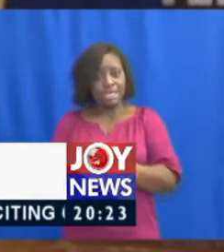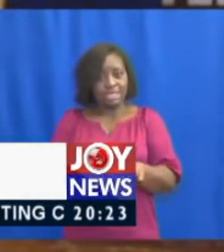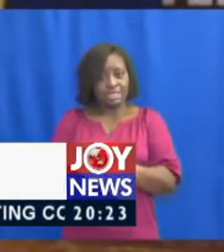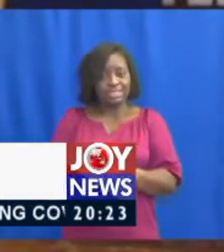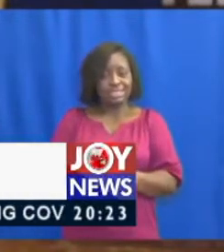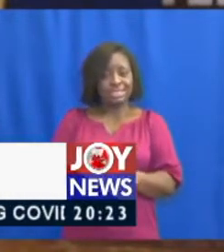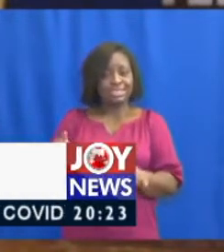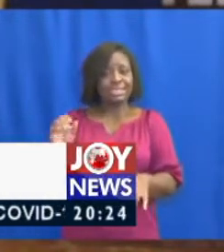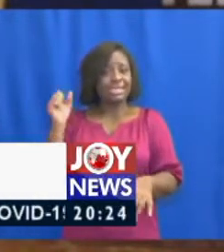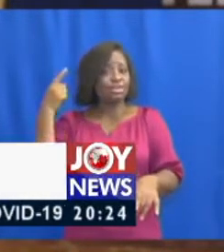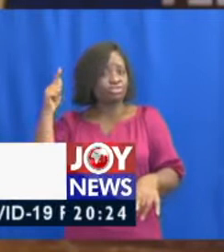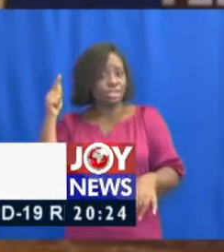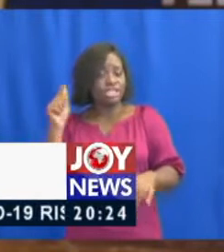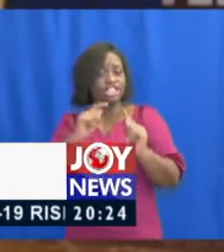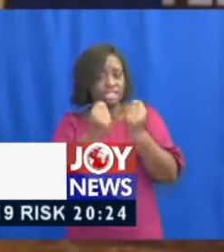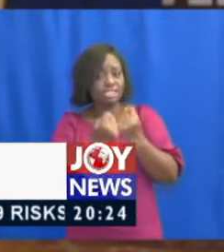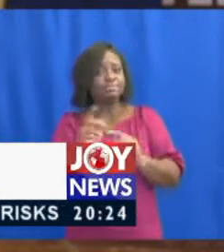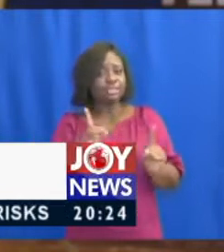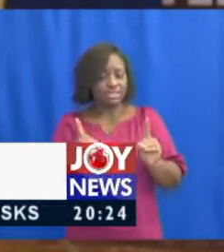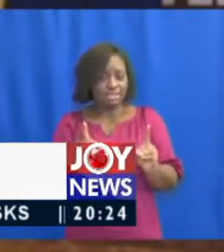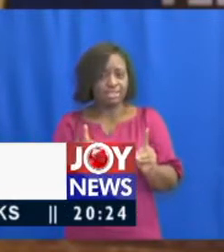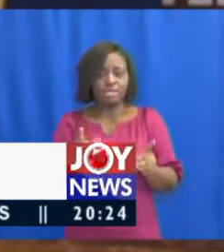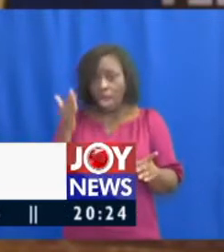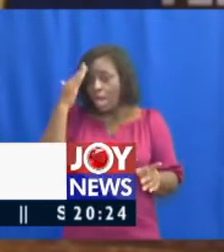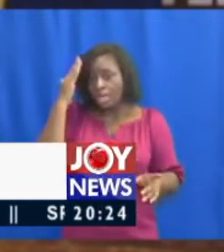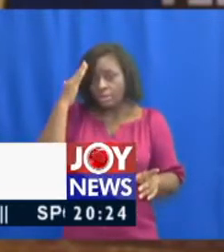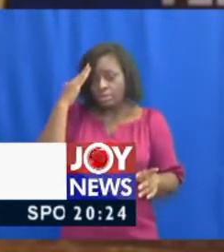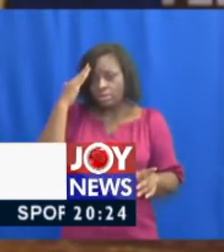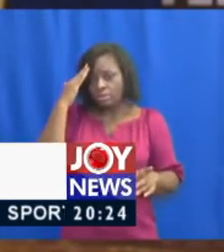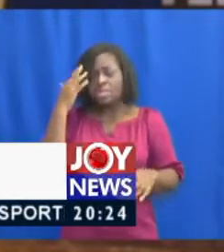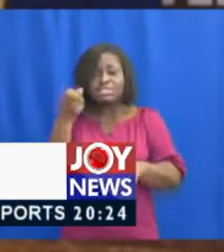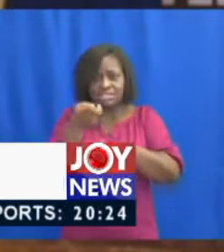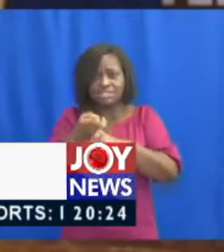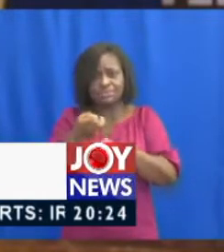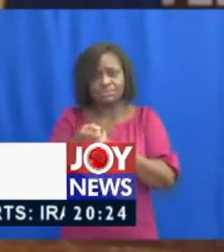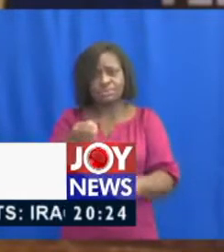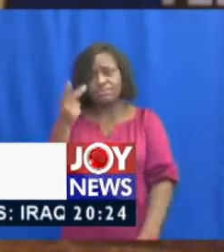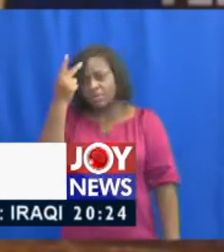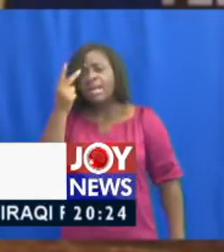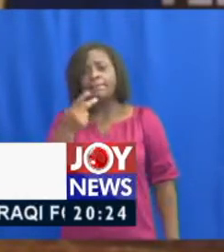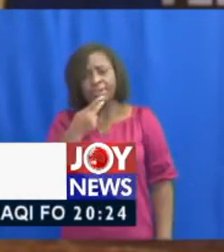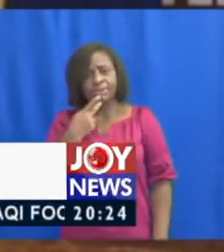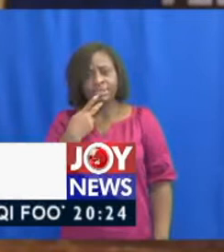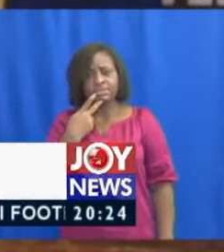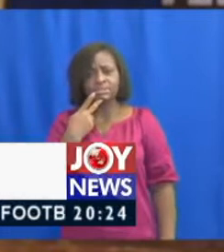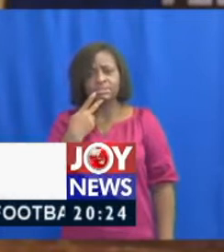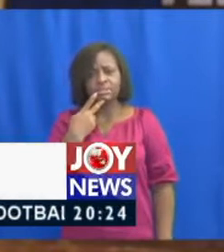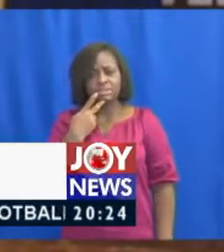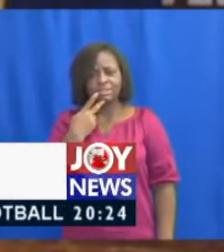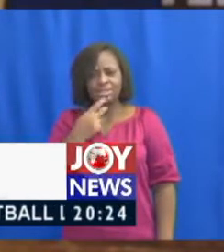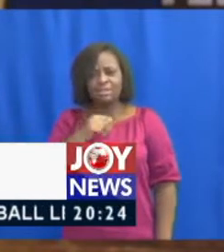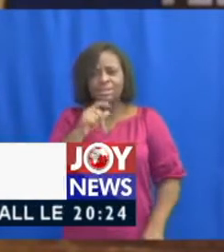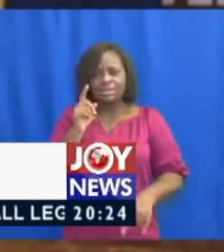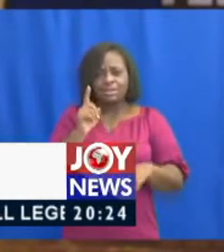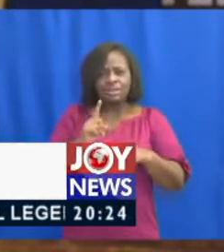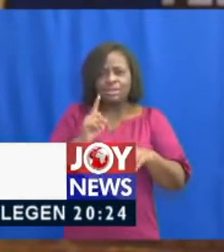track bile ife. Mile ake ibawa kaha followe ake ame nye